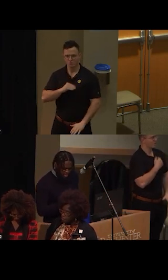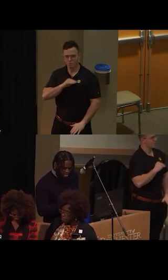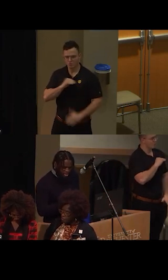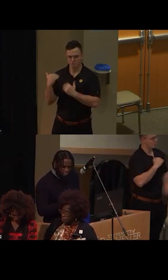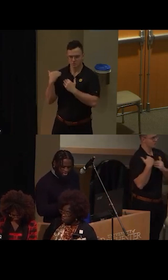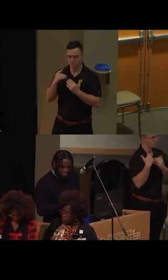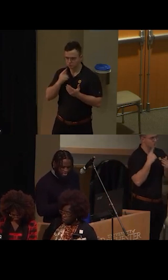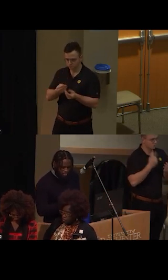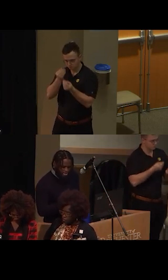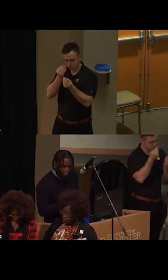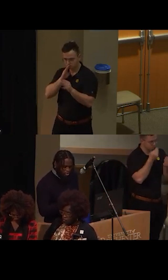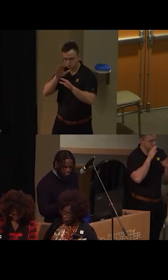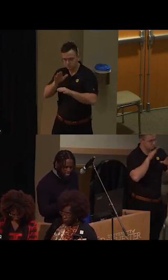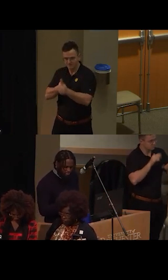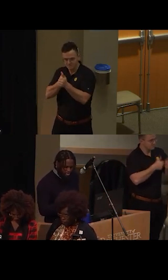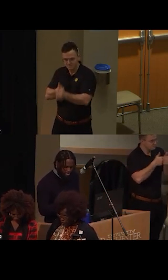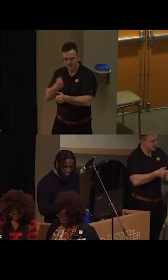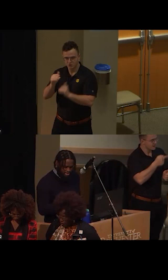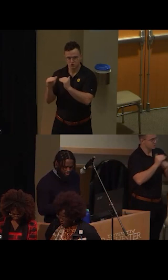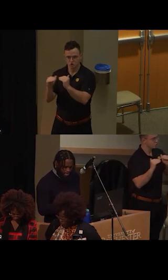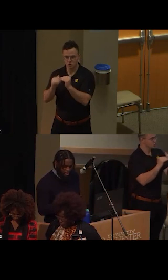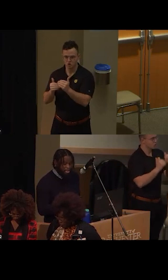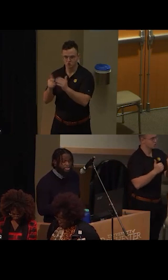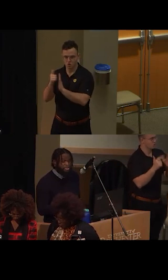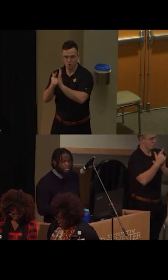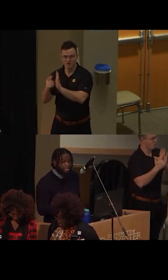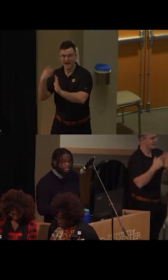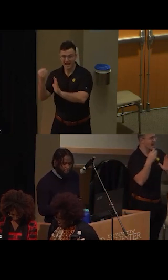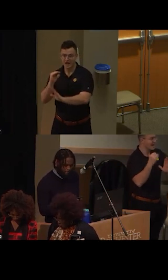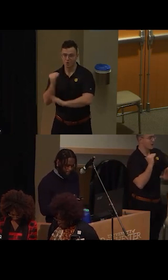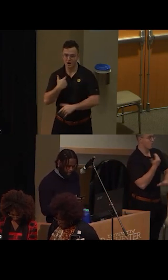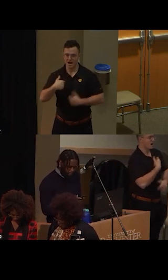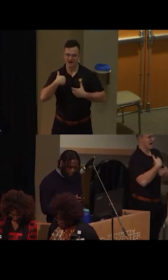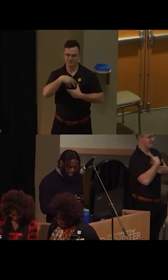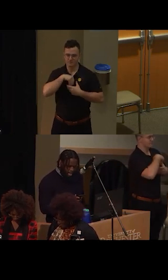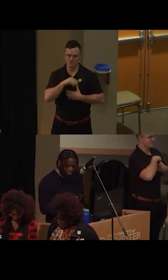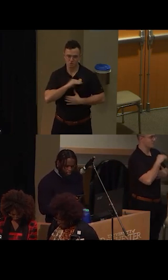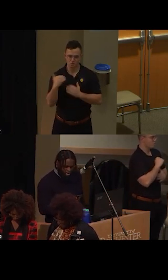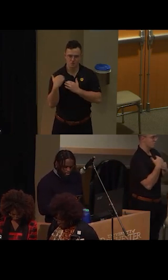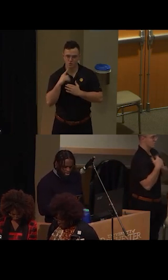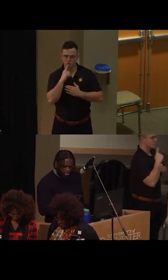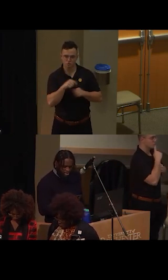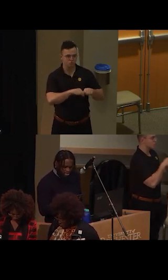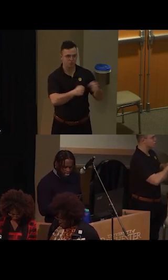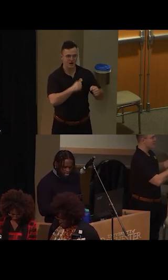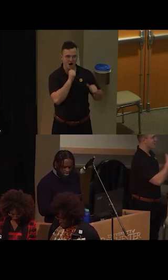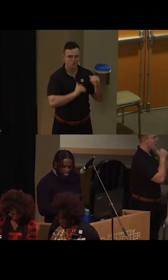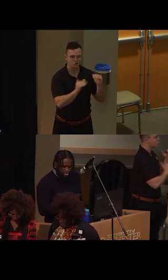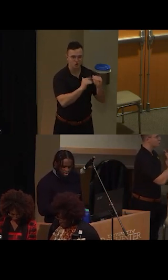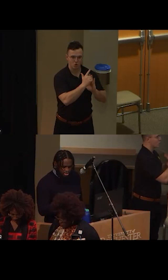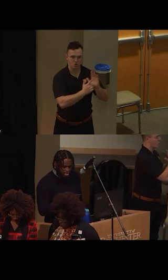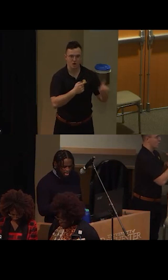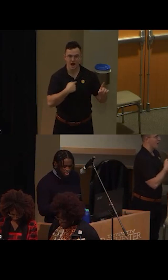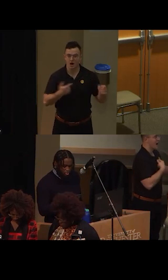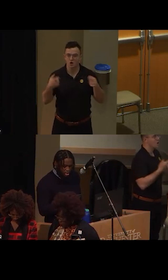laws. Conversely, one has a moral responsibility to disobey unjust laws. I would agree with St. Augustine that